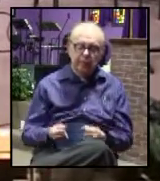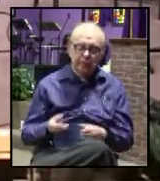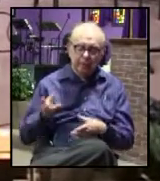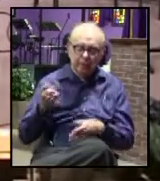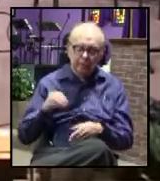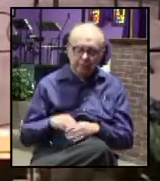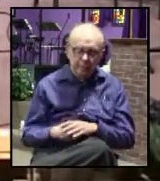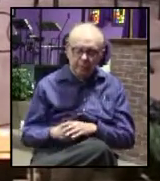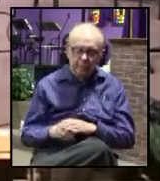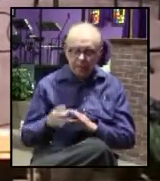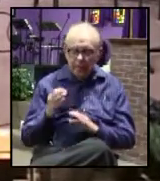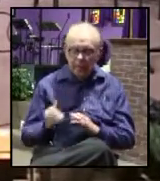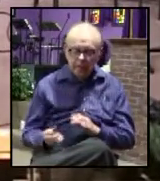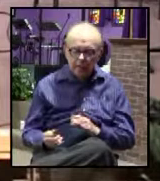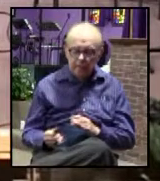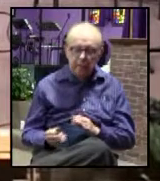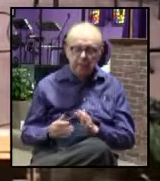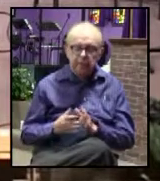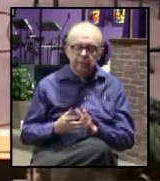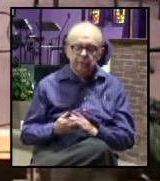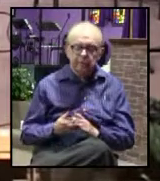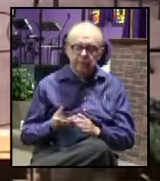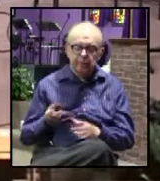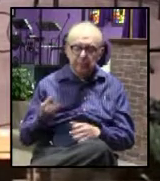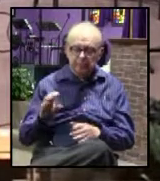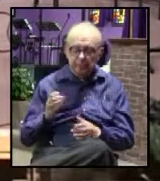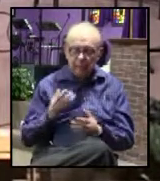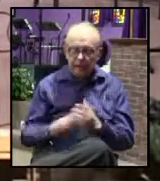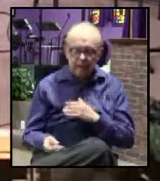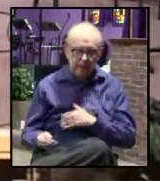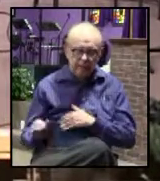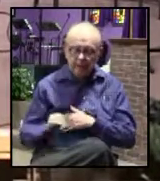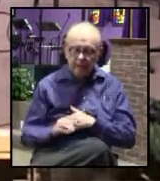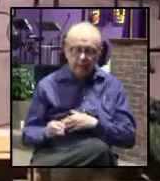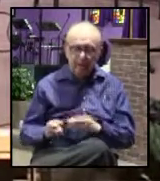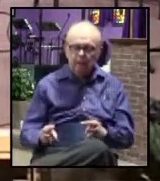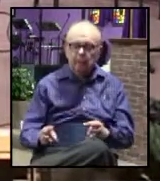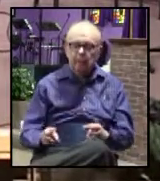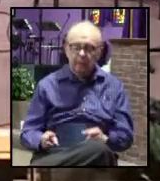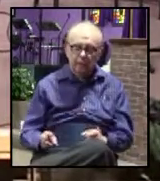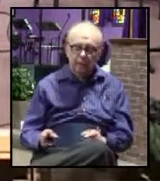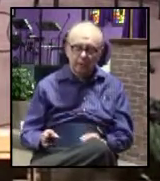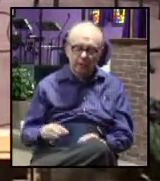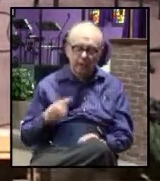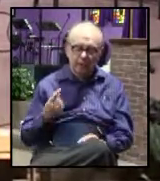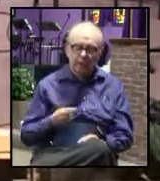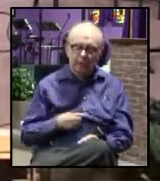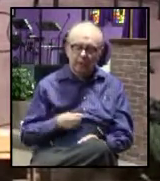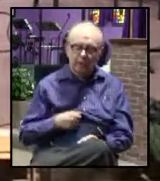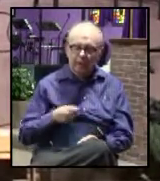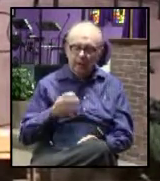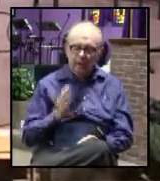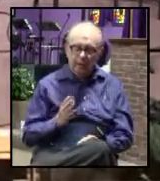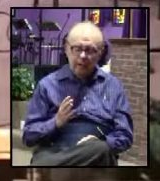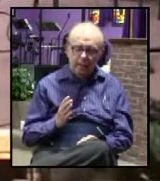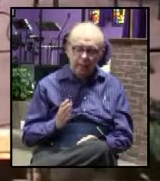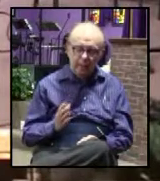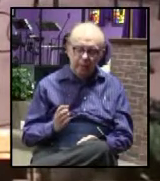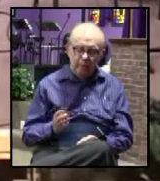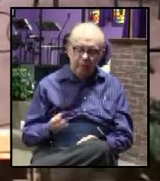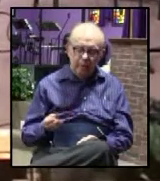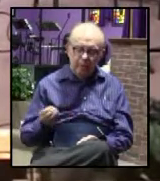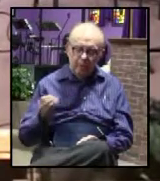So why? So that he could pour out. That's the same way it is with us, ladies and gentlemen. God pours